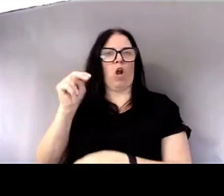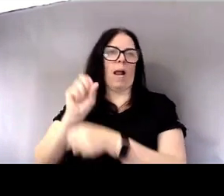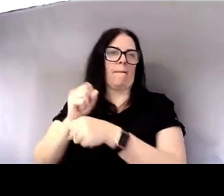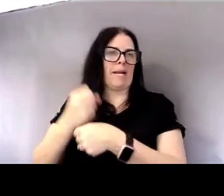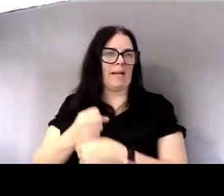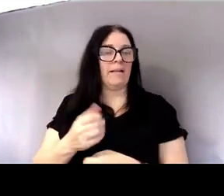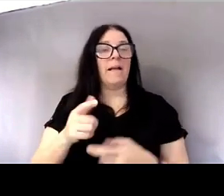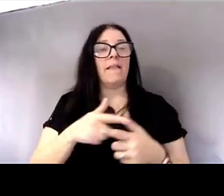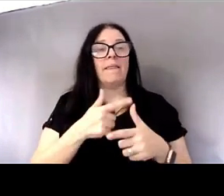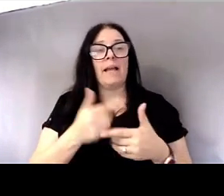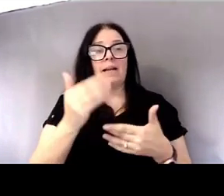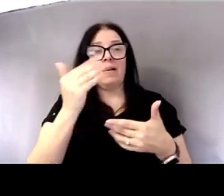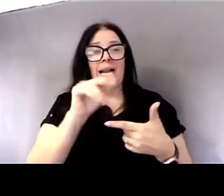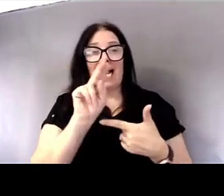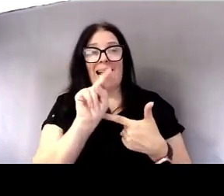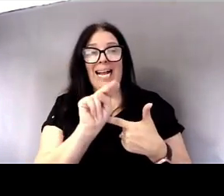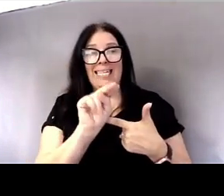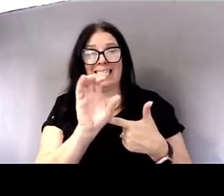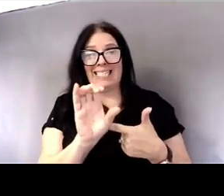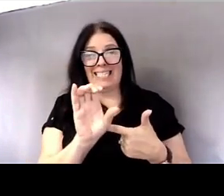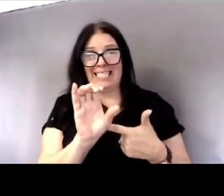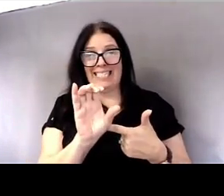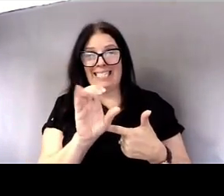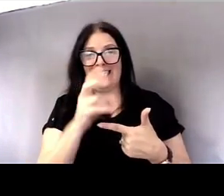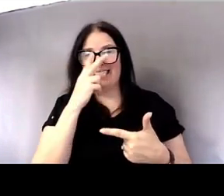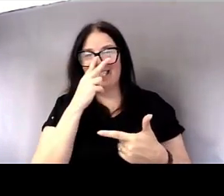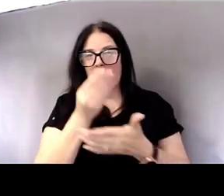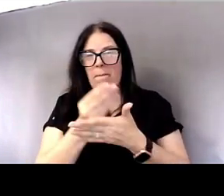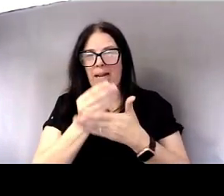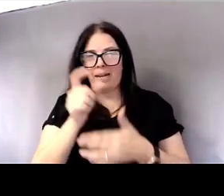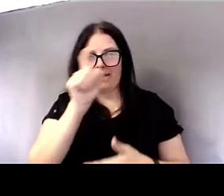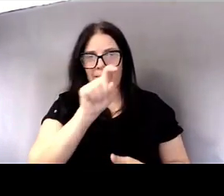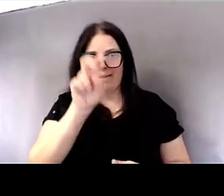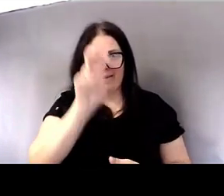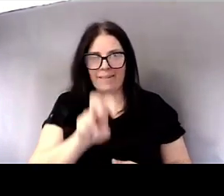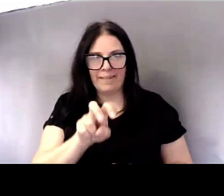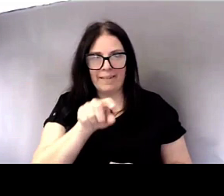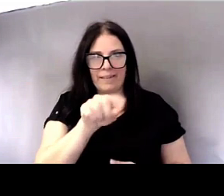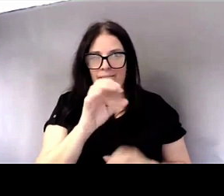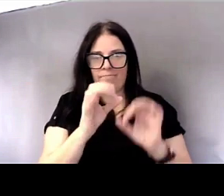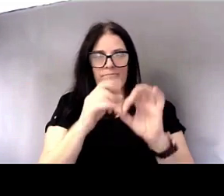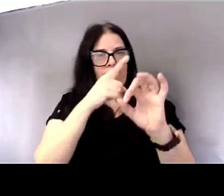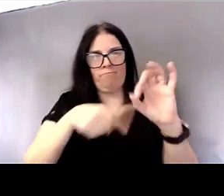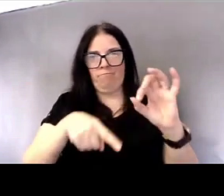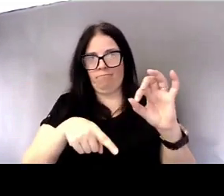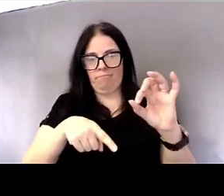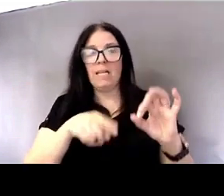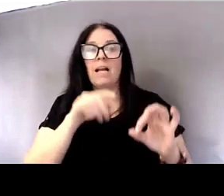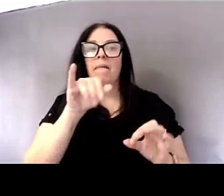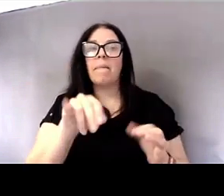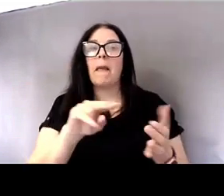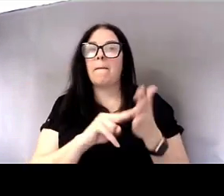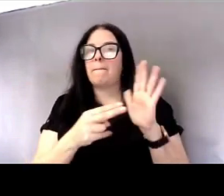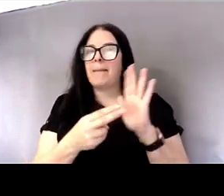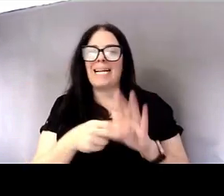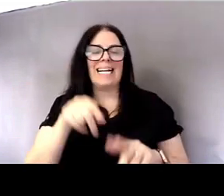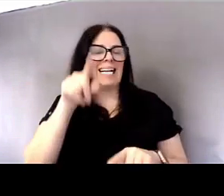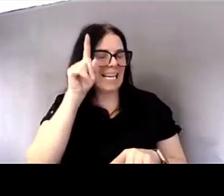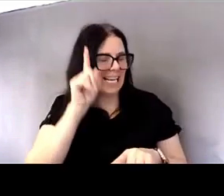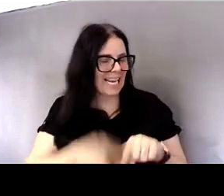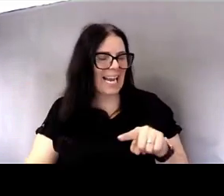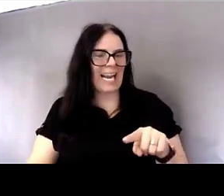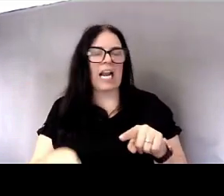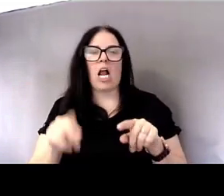the $ with the bar over it. So this means that a resource cannot be used